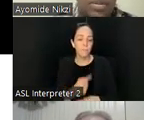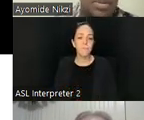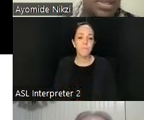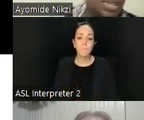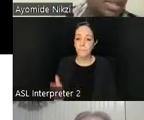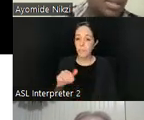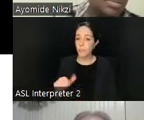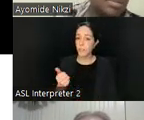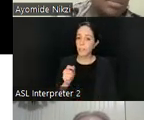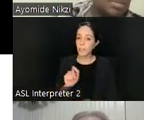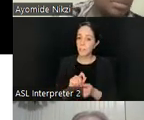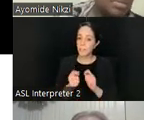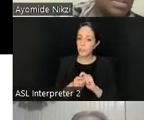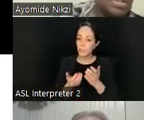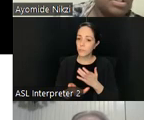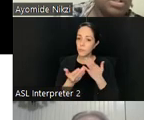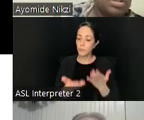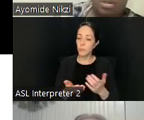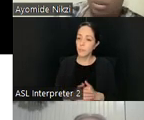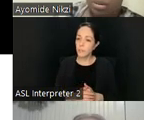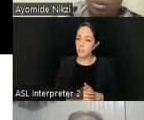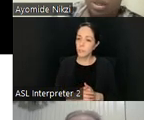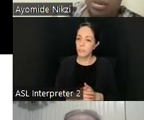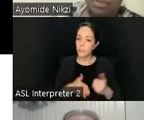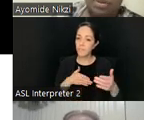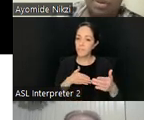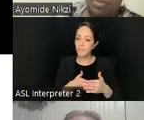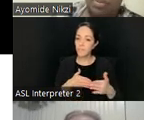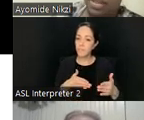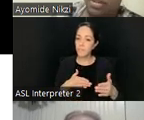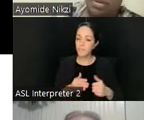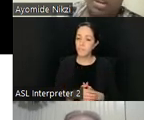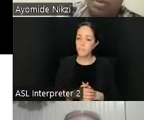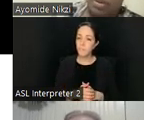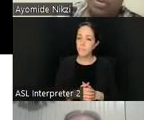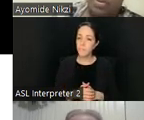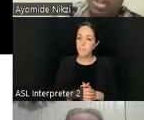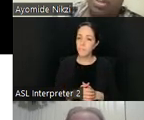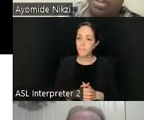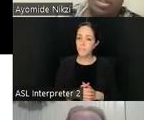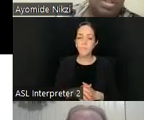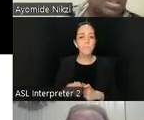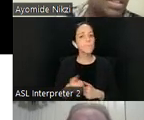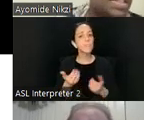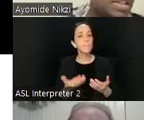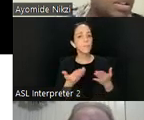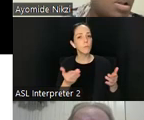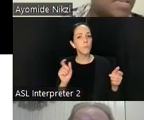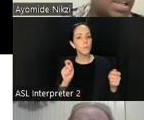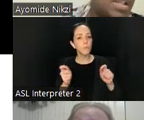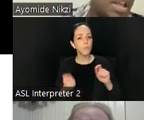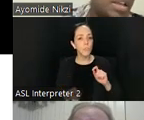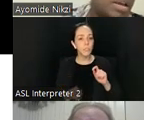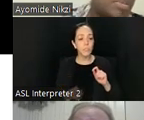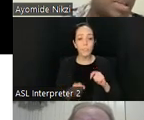I just don't see any opposition. And so I'm going to ask, are there any proposed changes? Is this section all